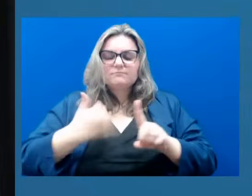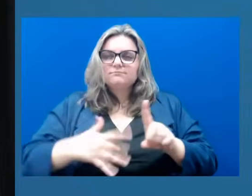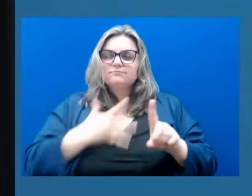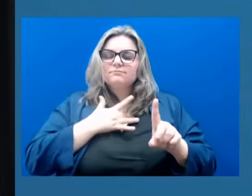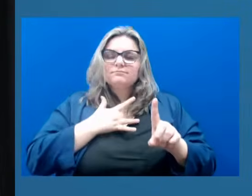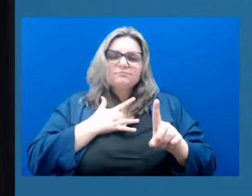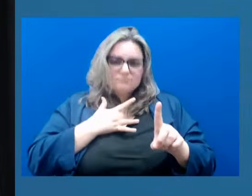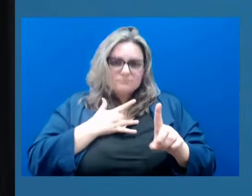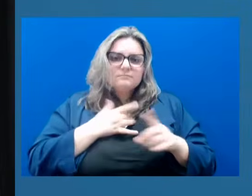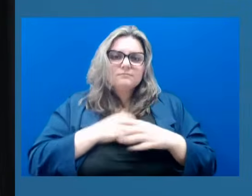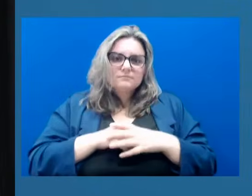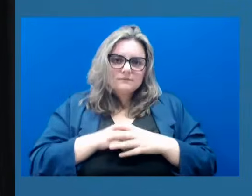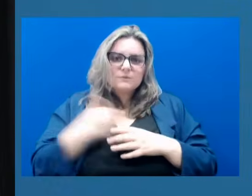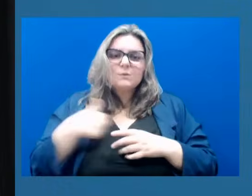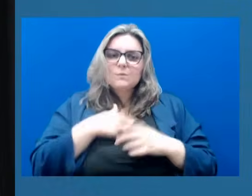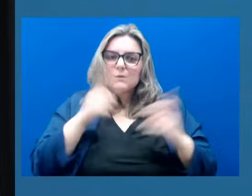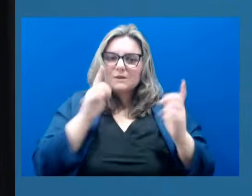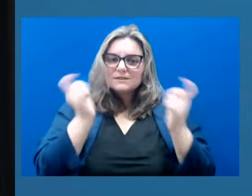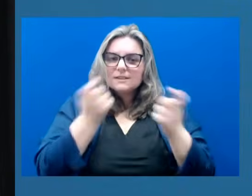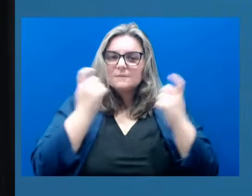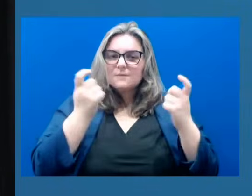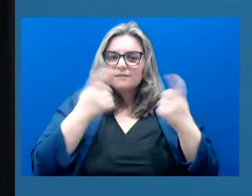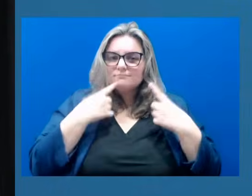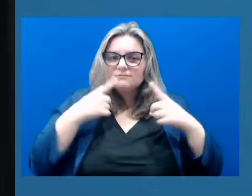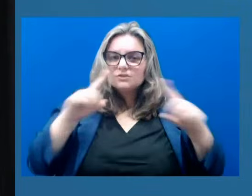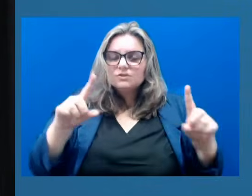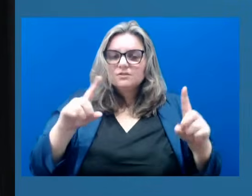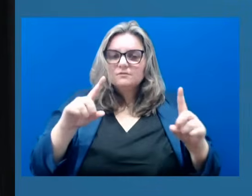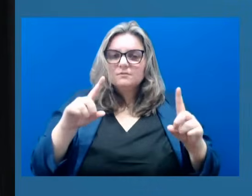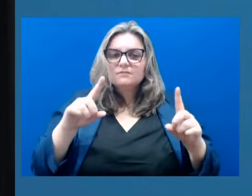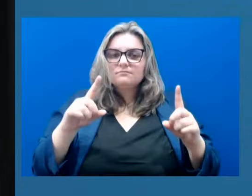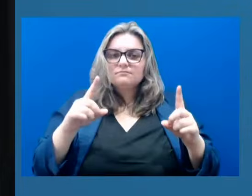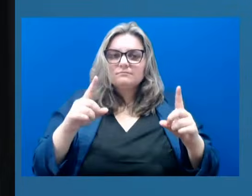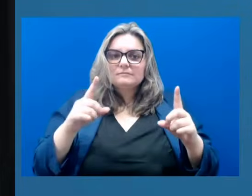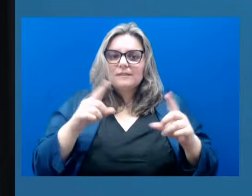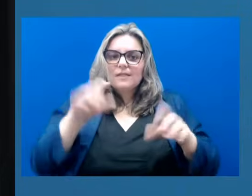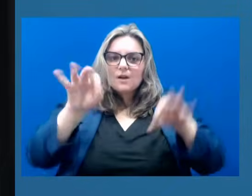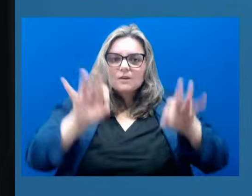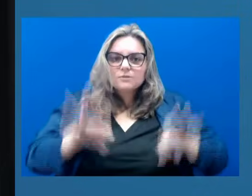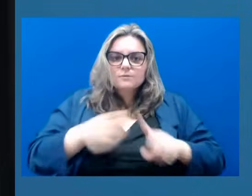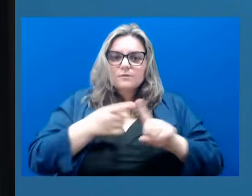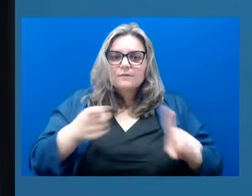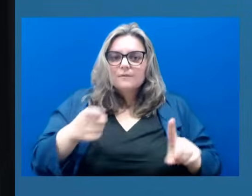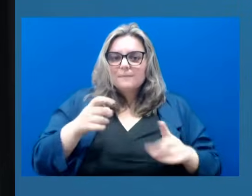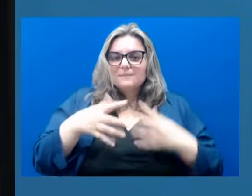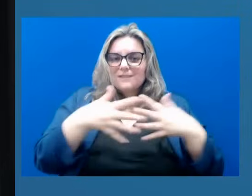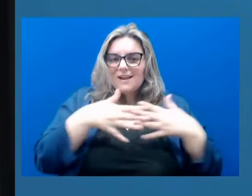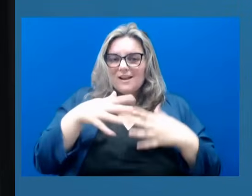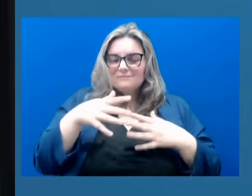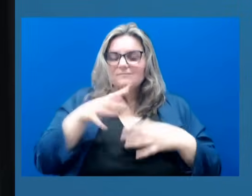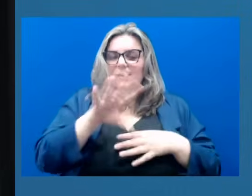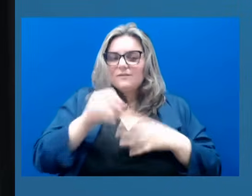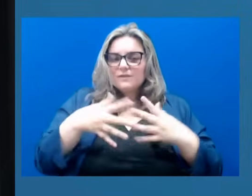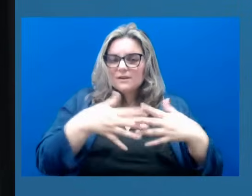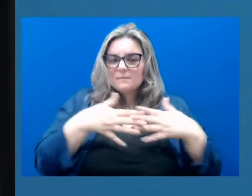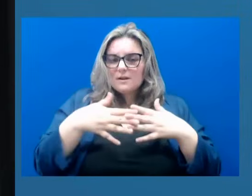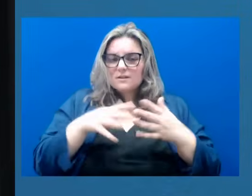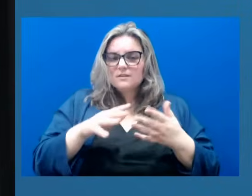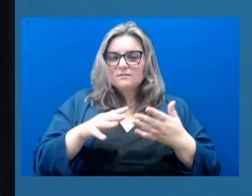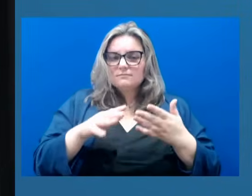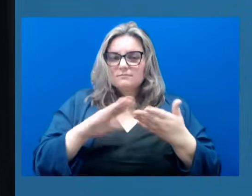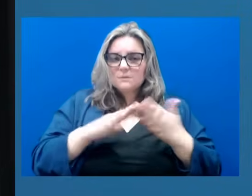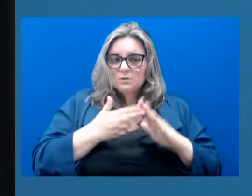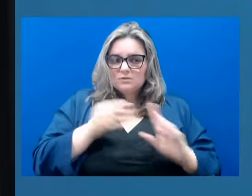when we celebrate the achievements and the accomplishments and contributions to the African American community. It's also a time that we have to continue